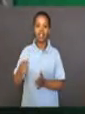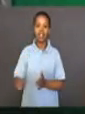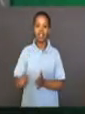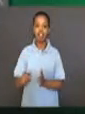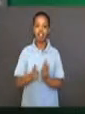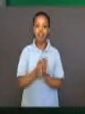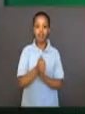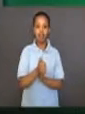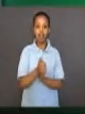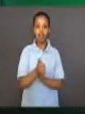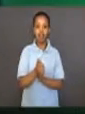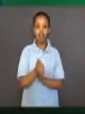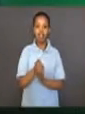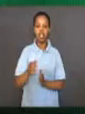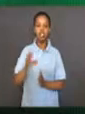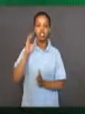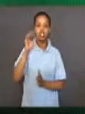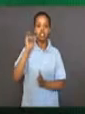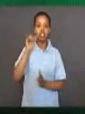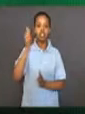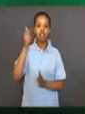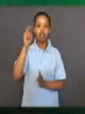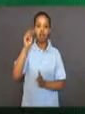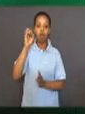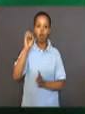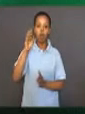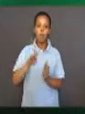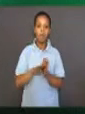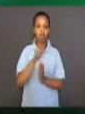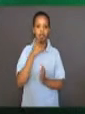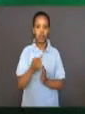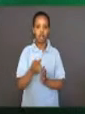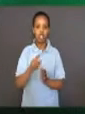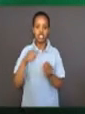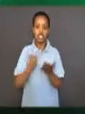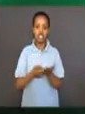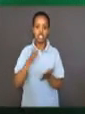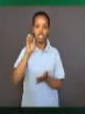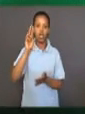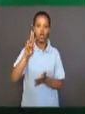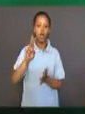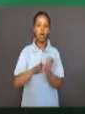also called cyanobacteria, is eubacteria.